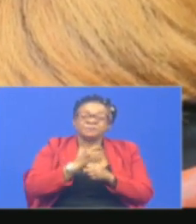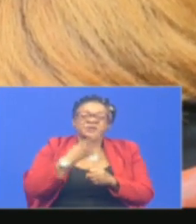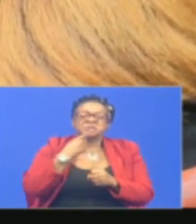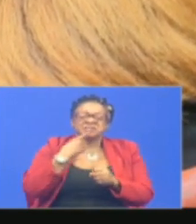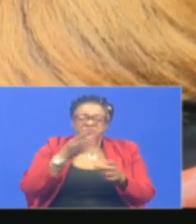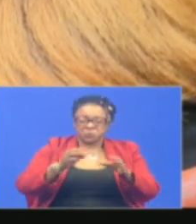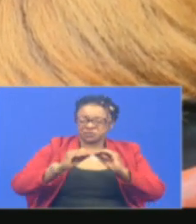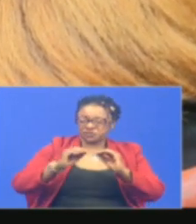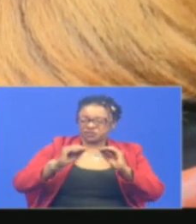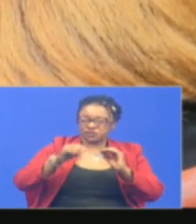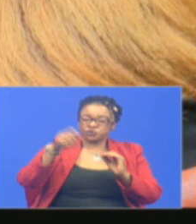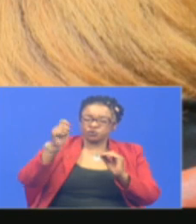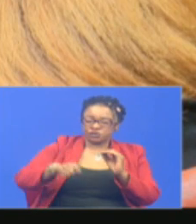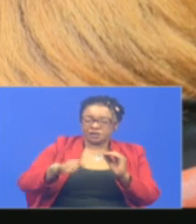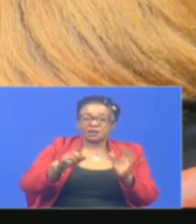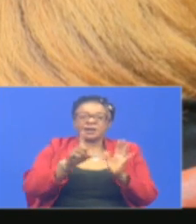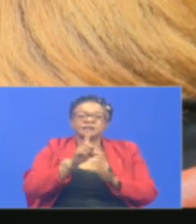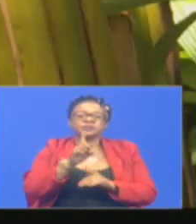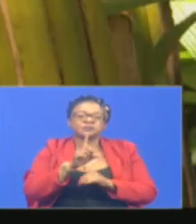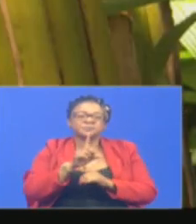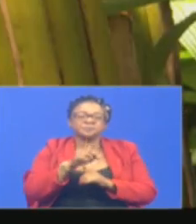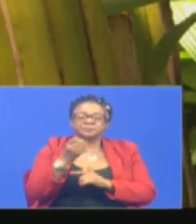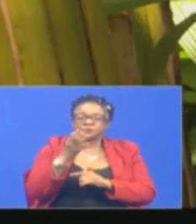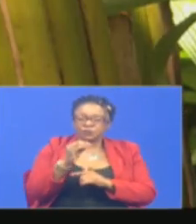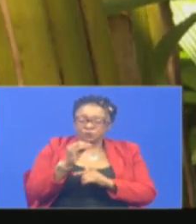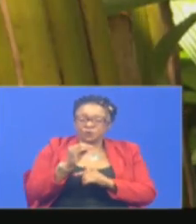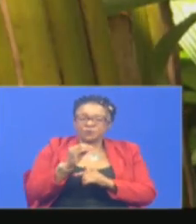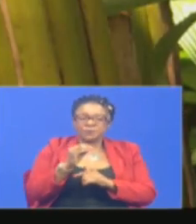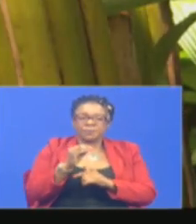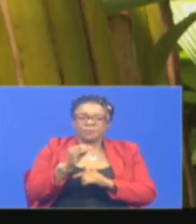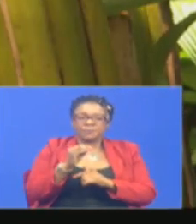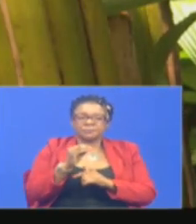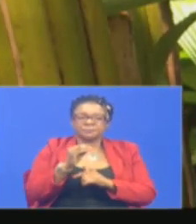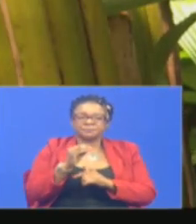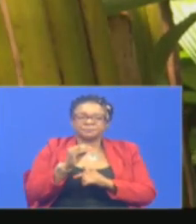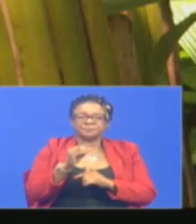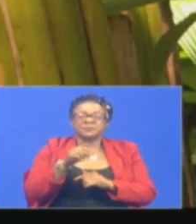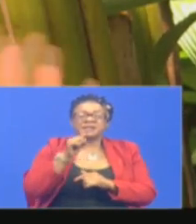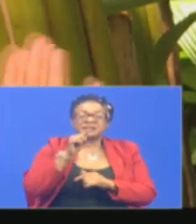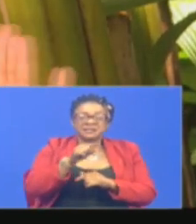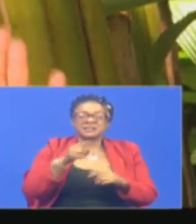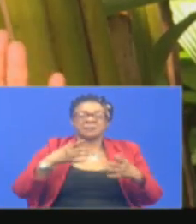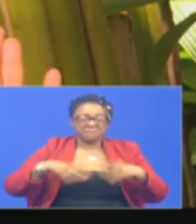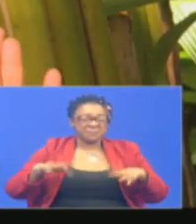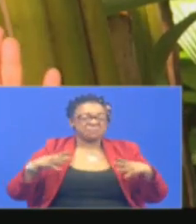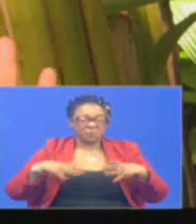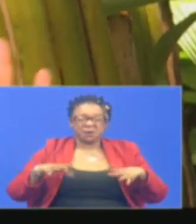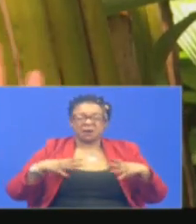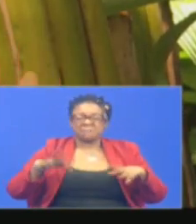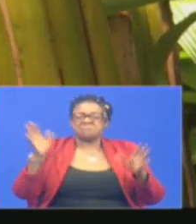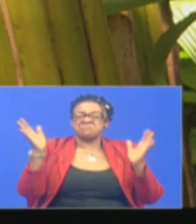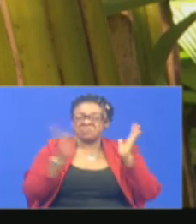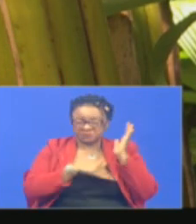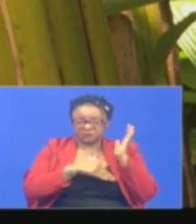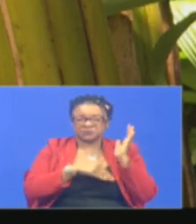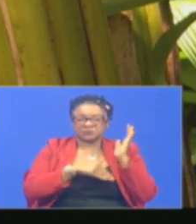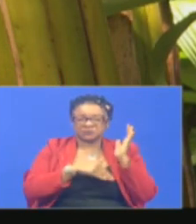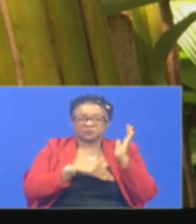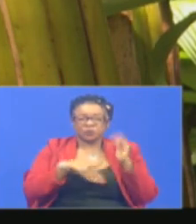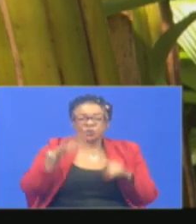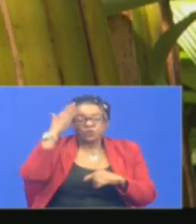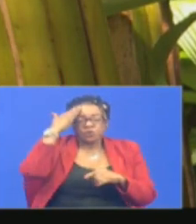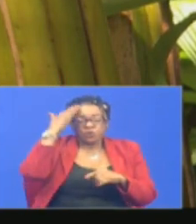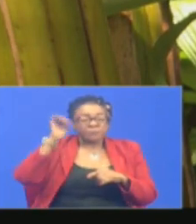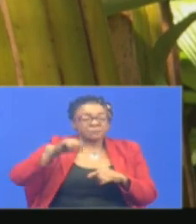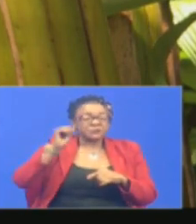the judiciary a lesson. So it is rogue. These guys are rogue. You know, you may see it